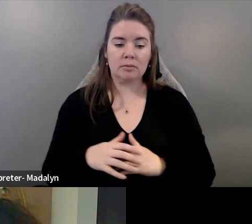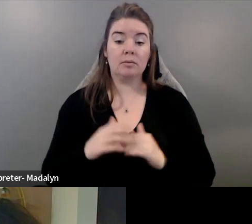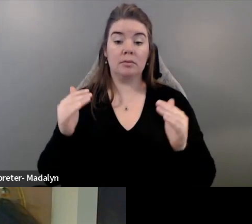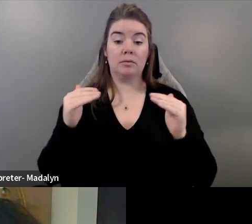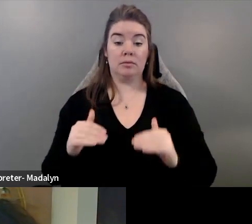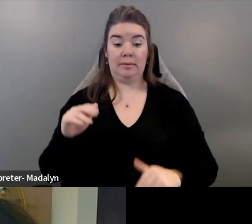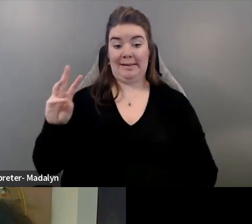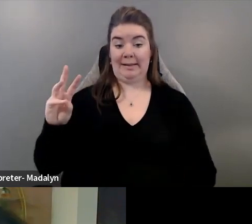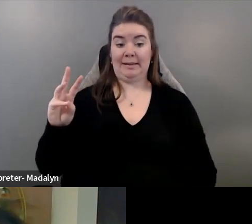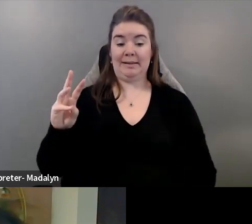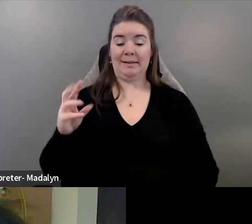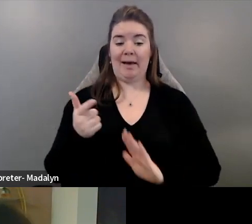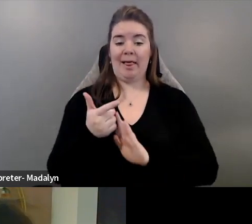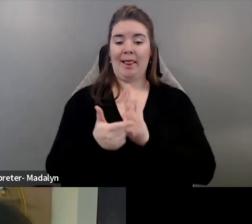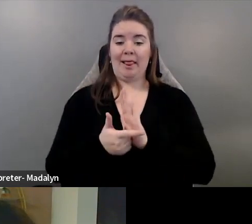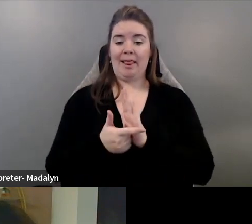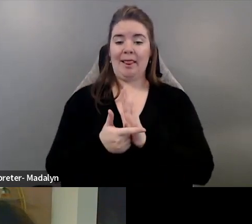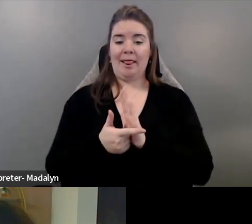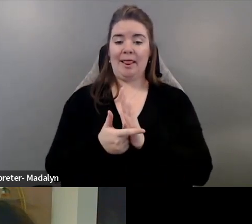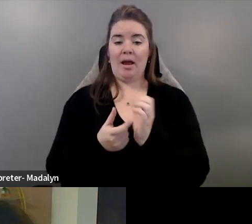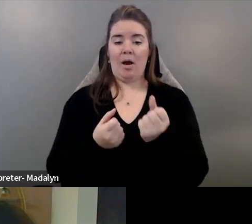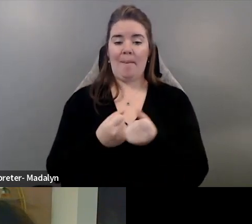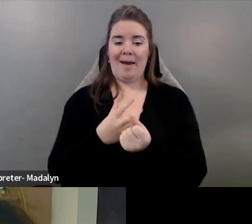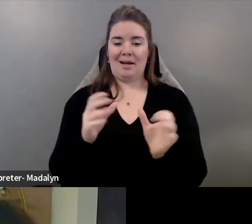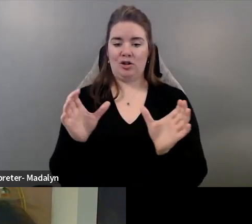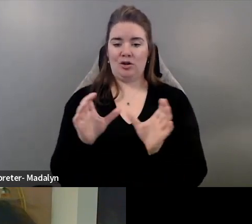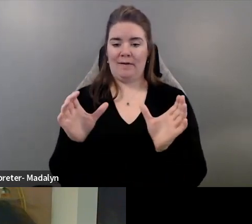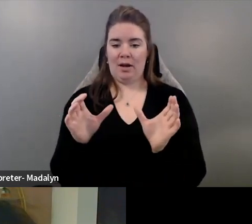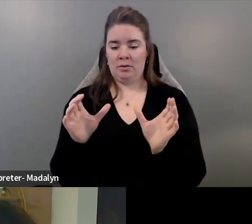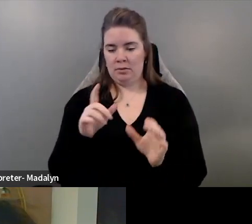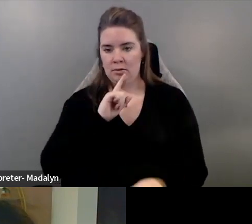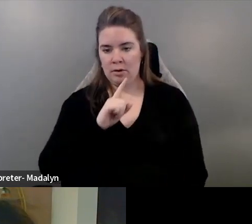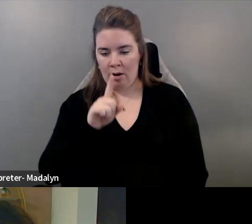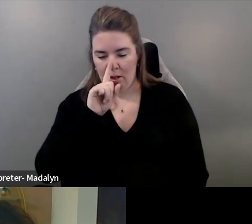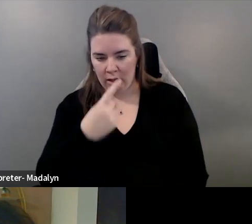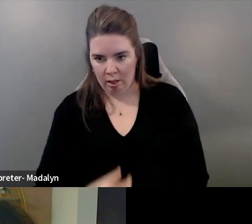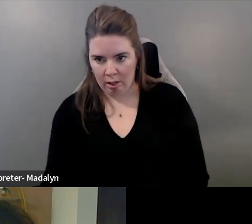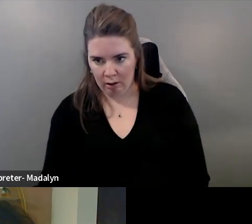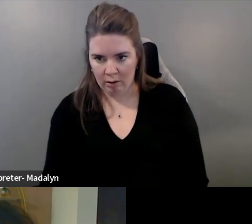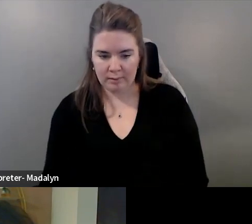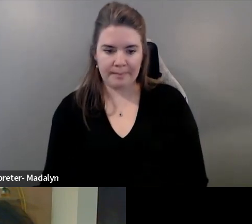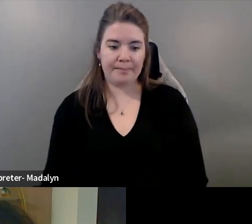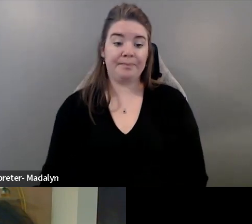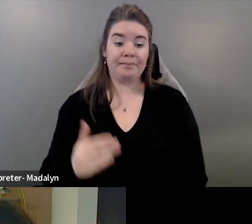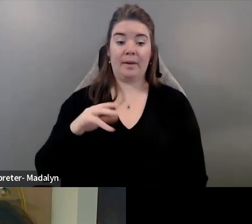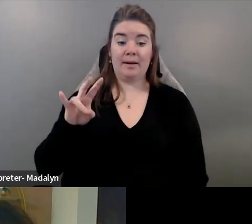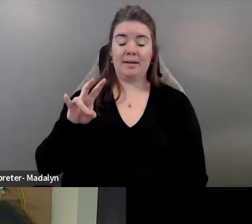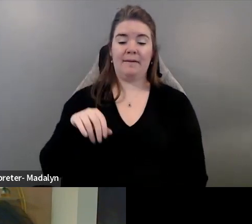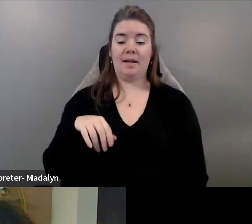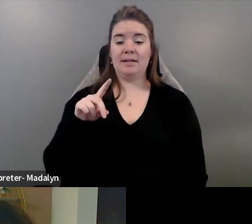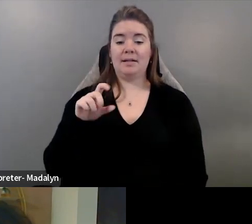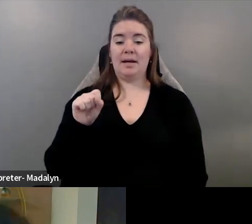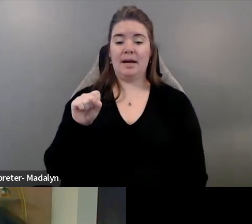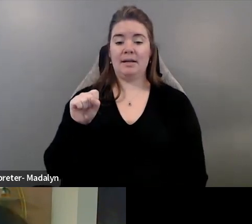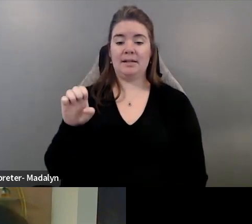6 is legal basis and certifications. That's about as dull and boring as it sounds. Section 7 is DSC assurances, and that's the